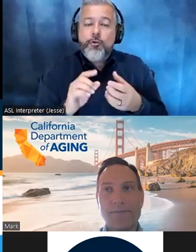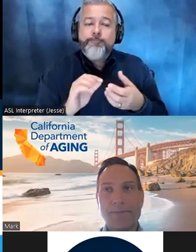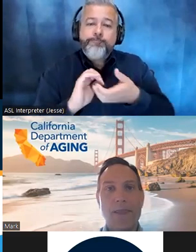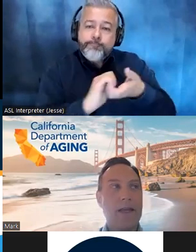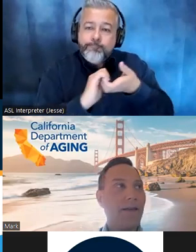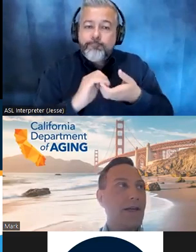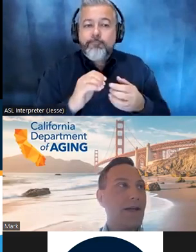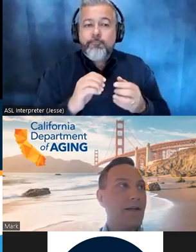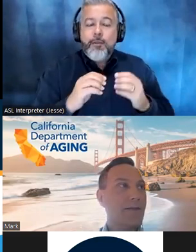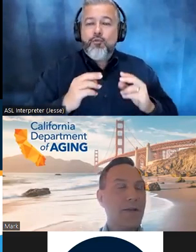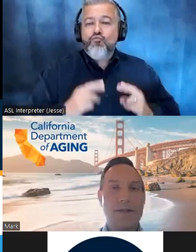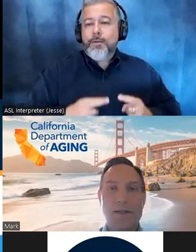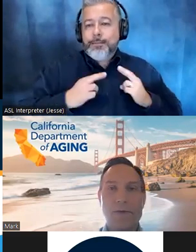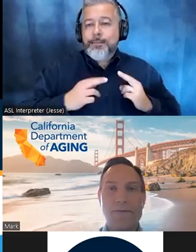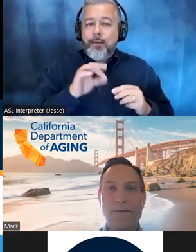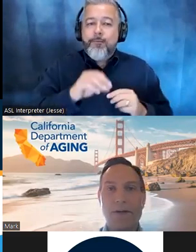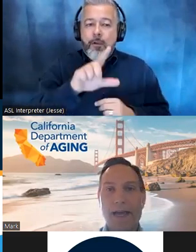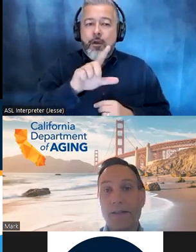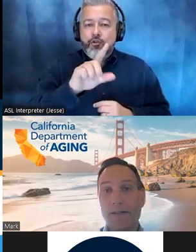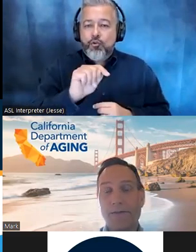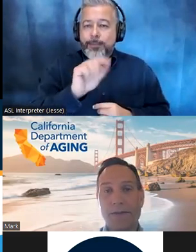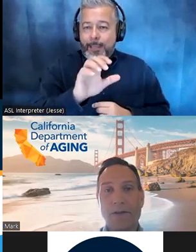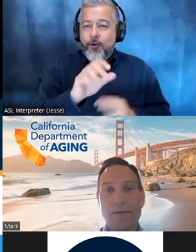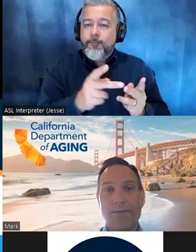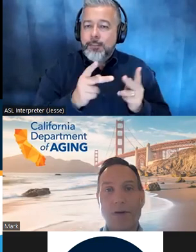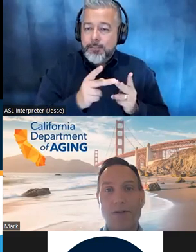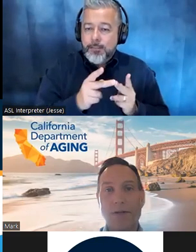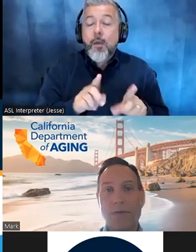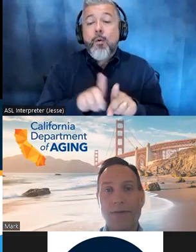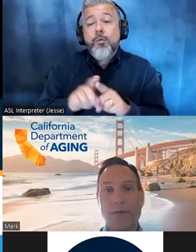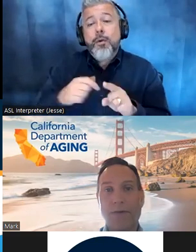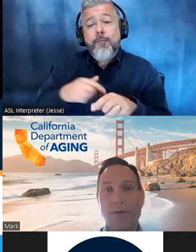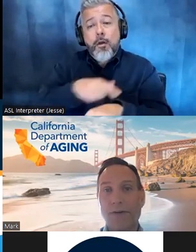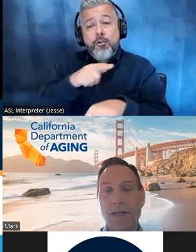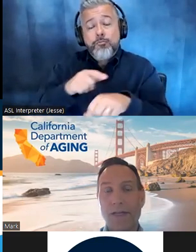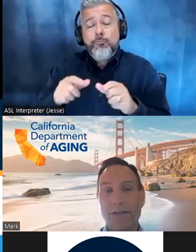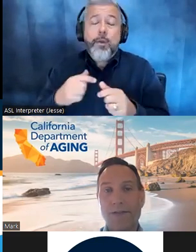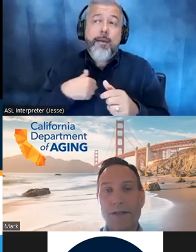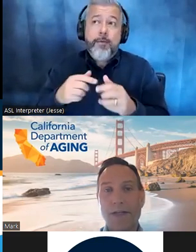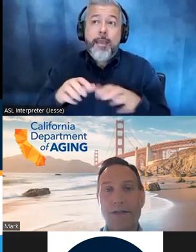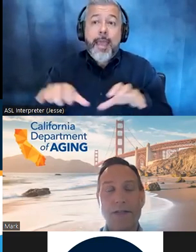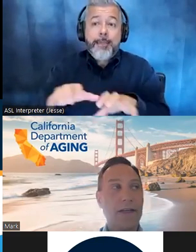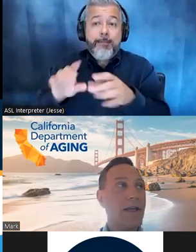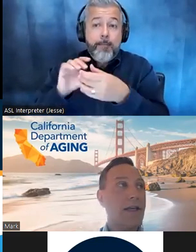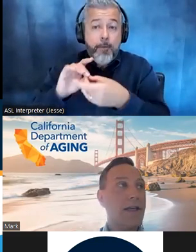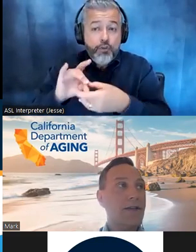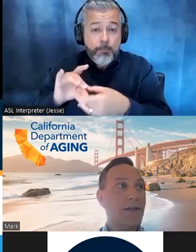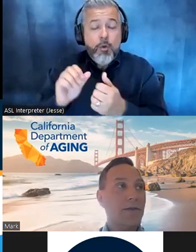facilities. And then I'd also like to note we have a very active and collaborative partnership with our local area agencies on